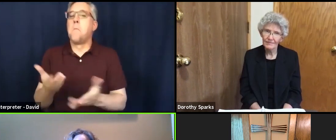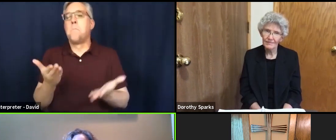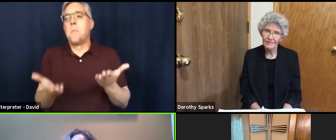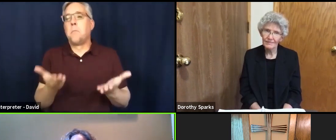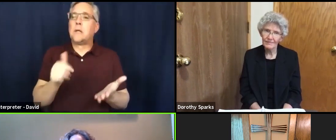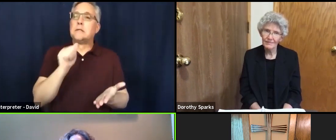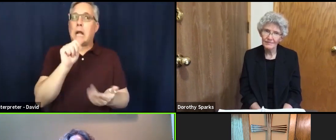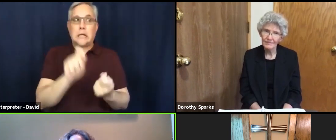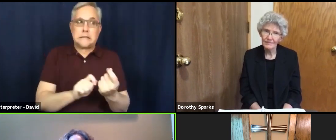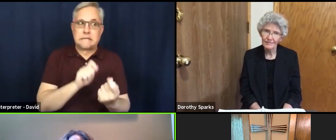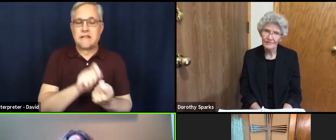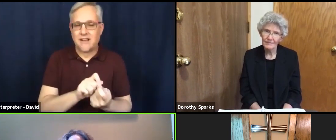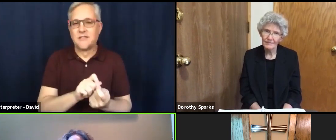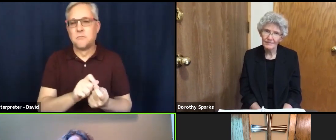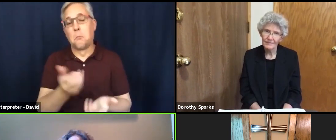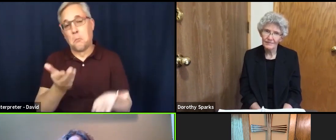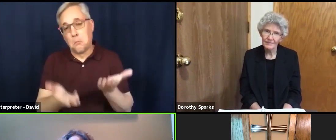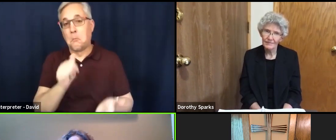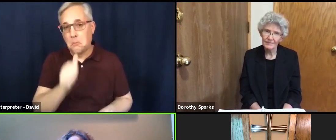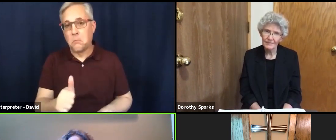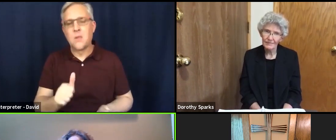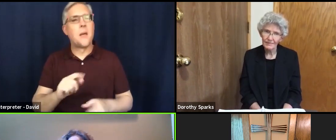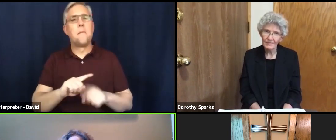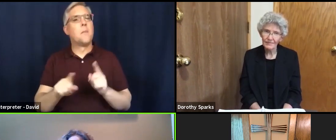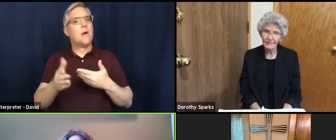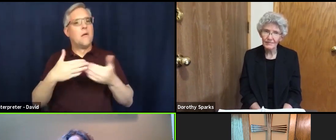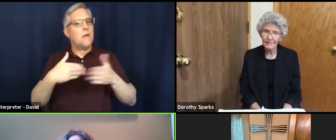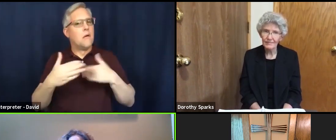But as we can see with Holy Trinity,